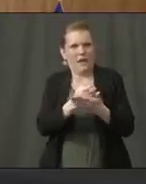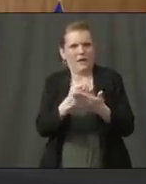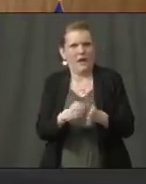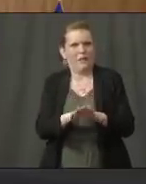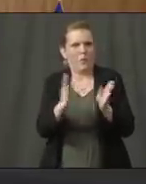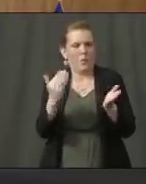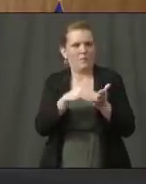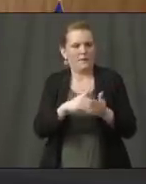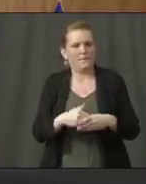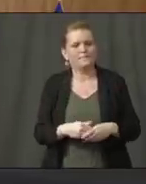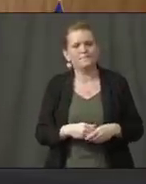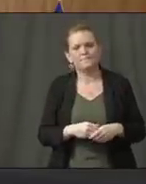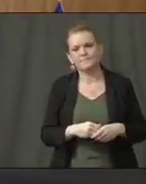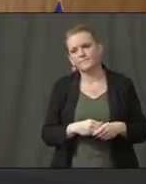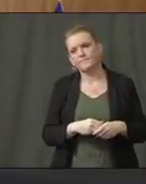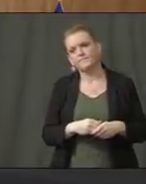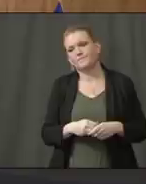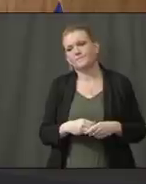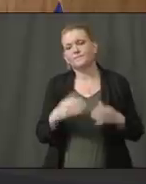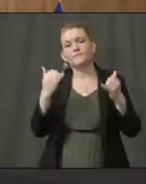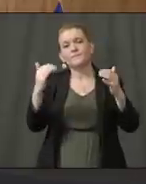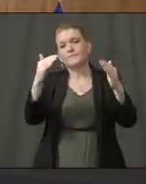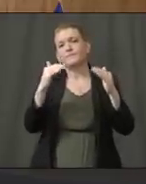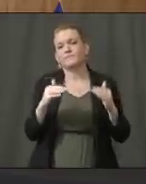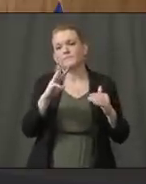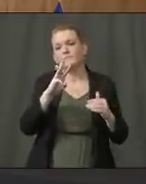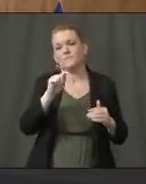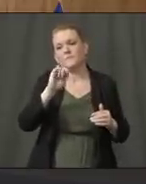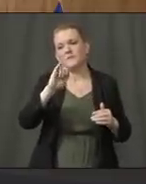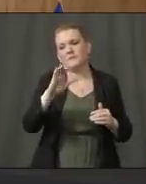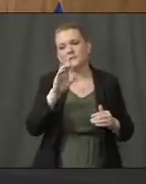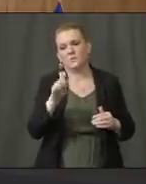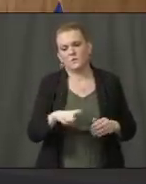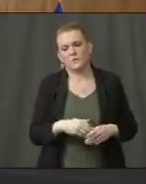Move on to WTIC 1080 Radio.